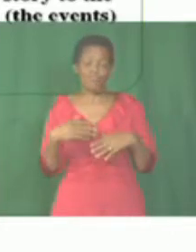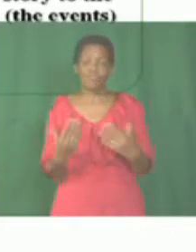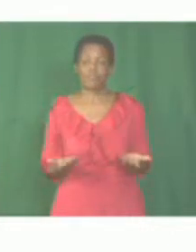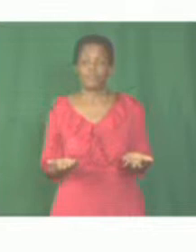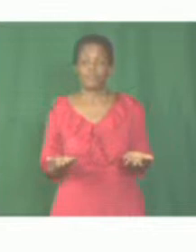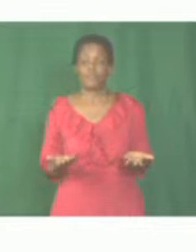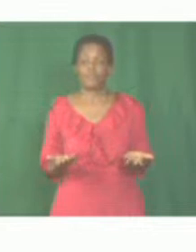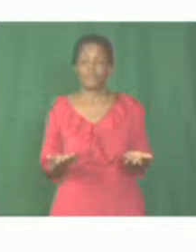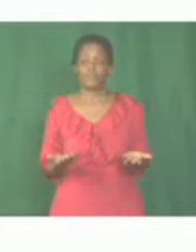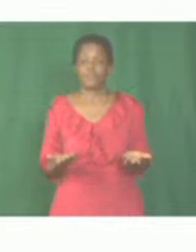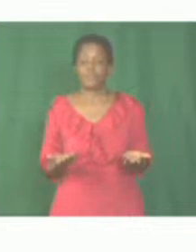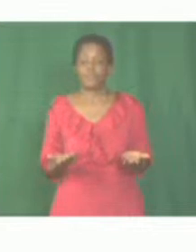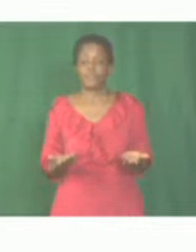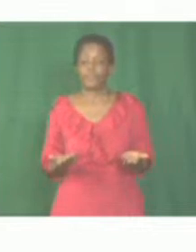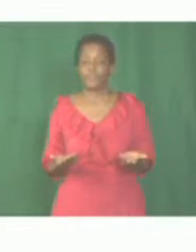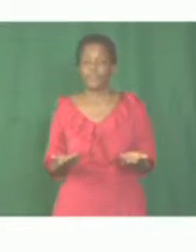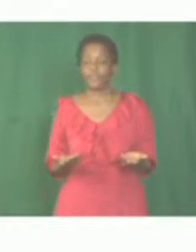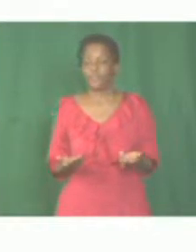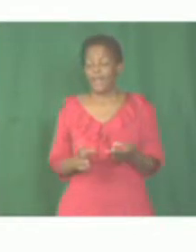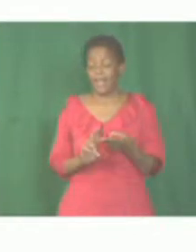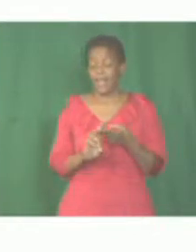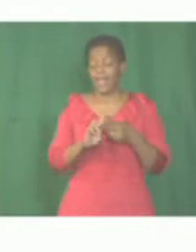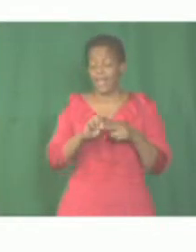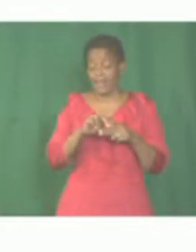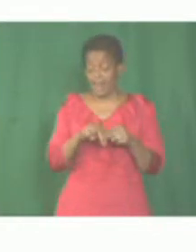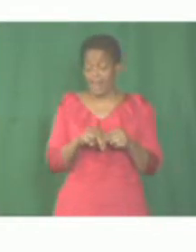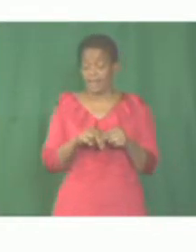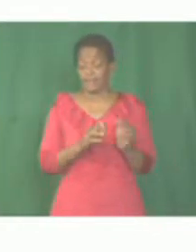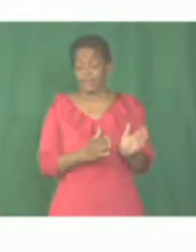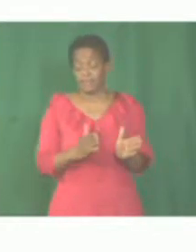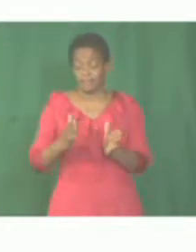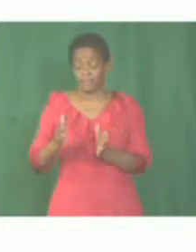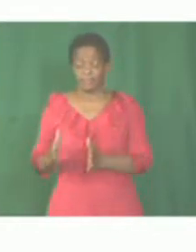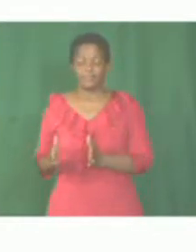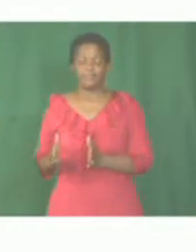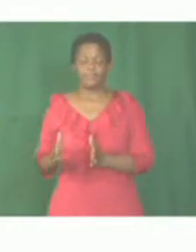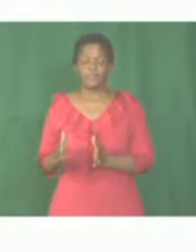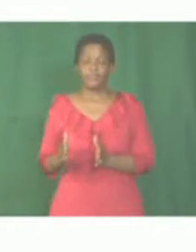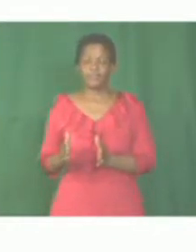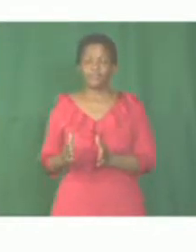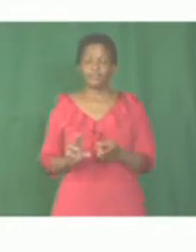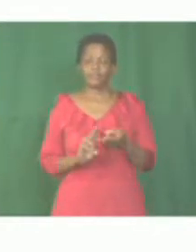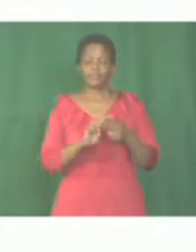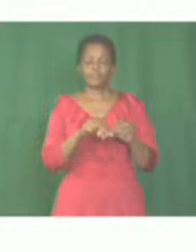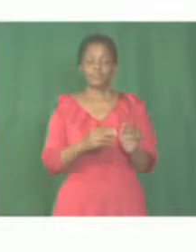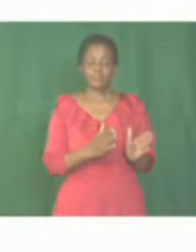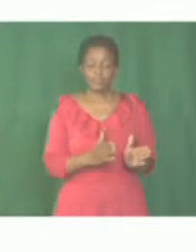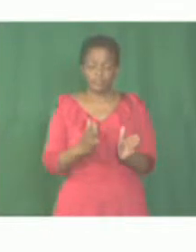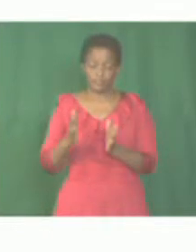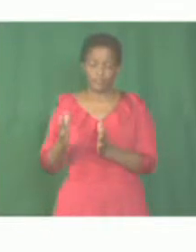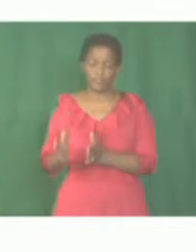Now, the next part, which is very important, when